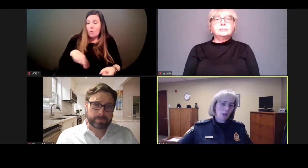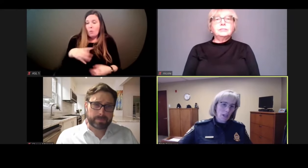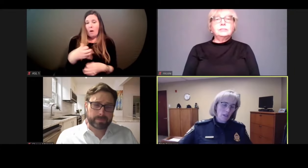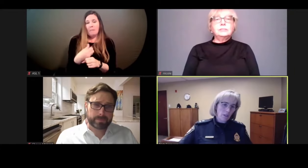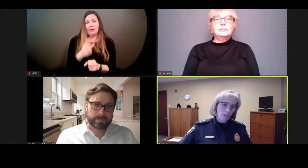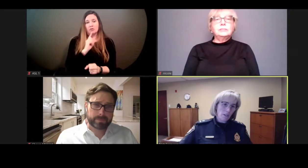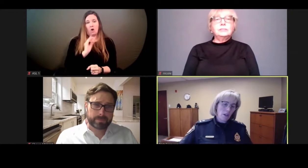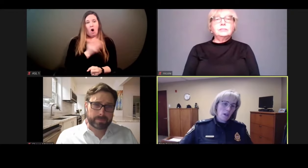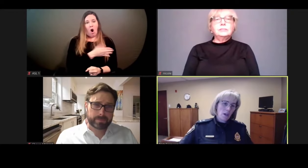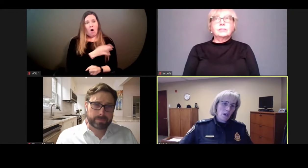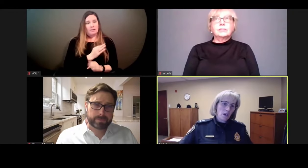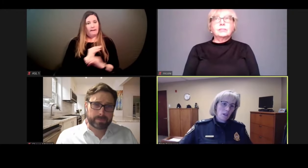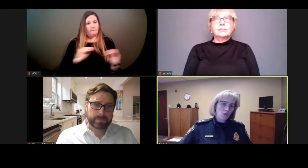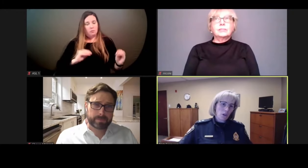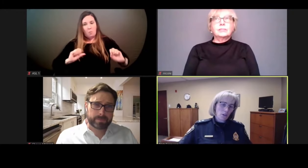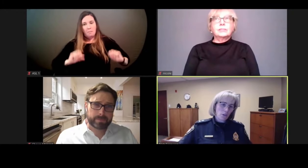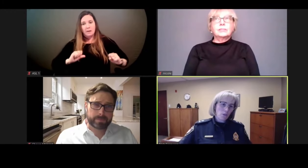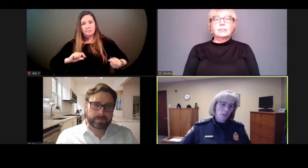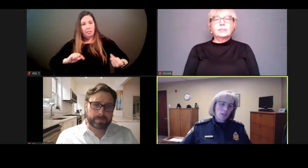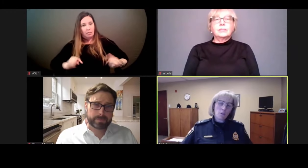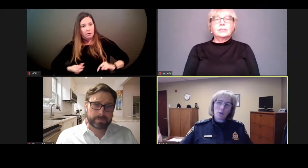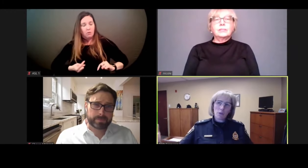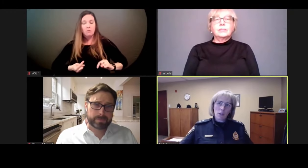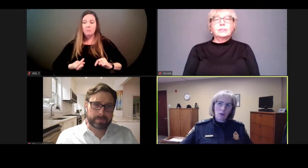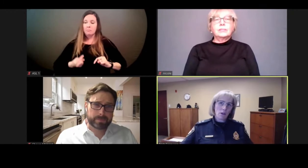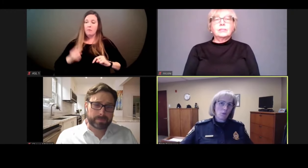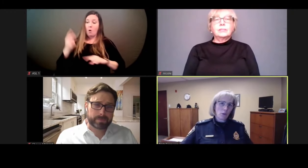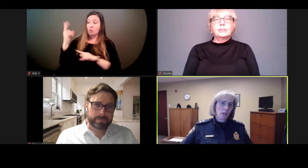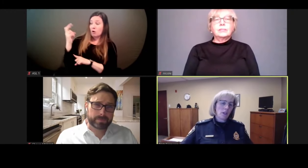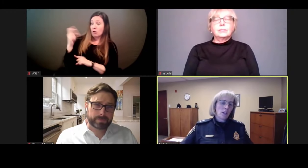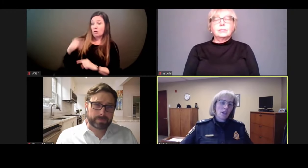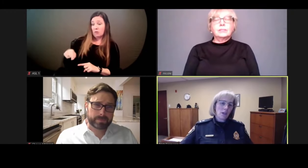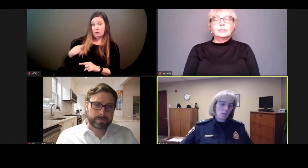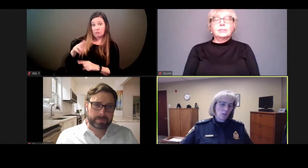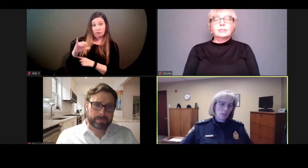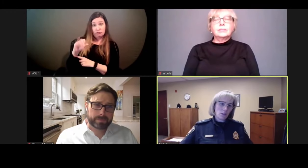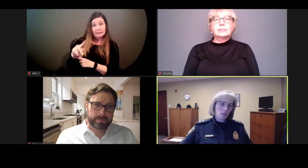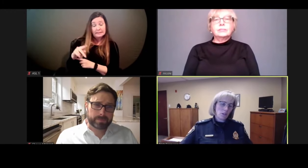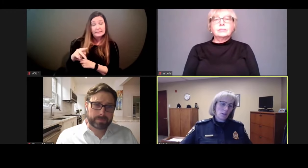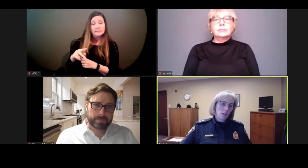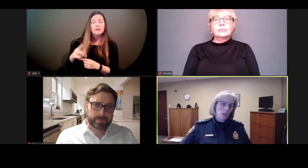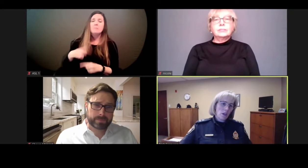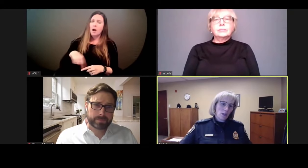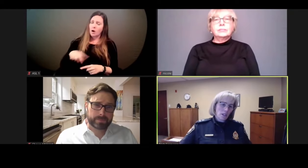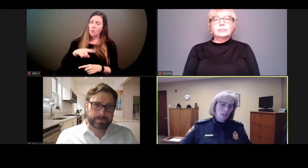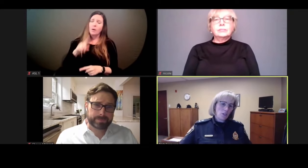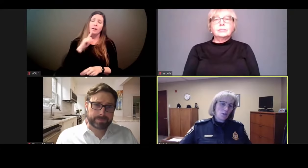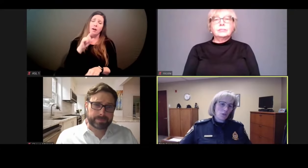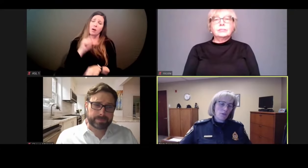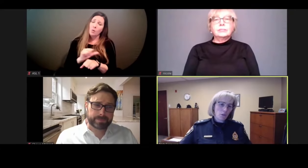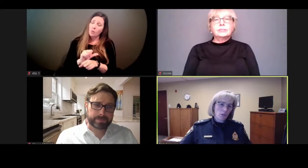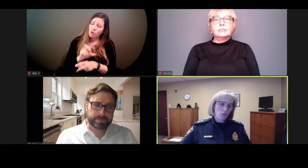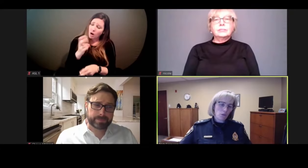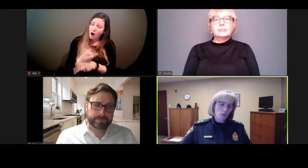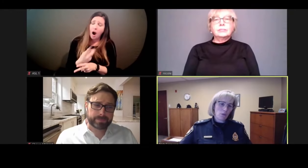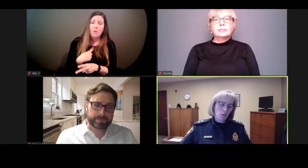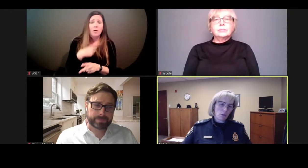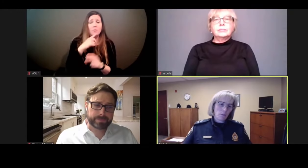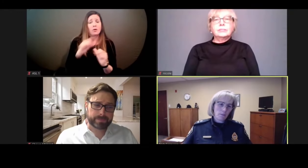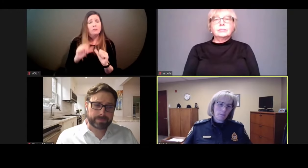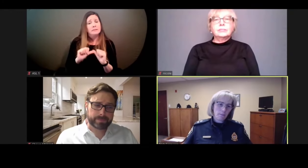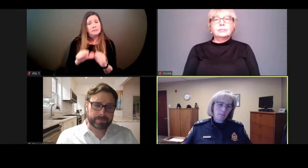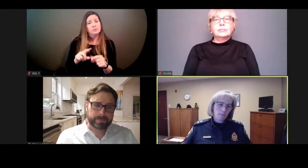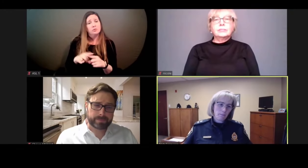or any of these truckers at risk. But we are working and will diligently continue to enforce the rules of the